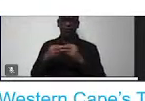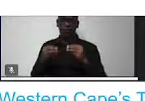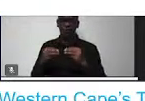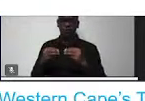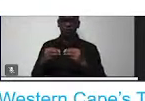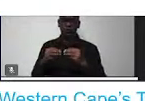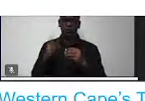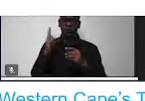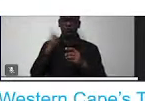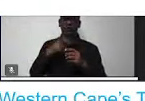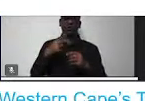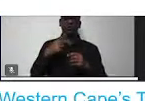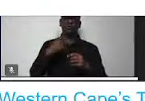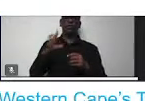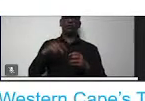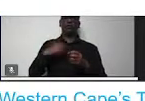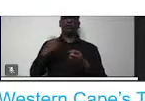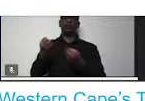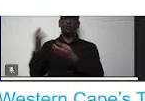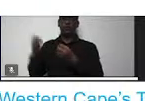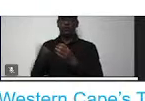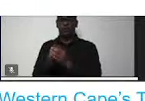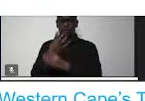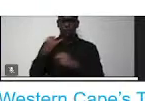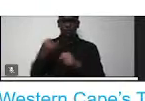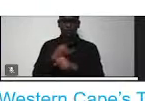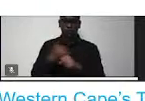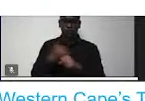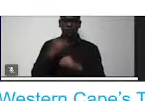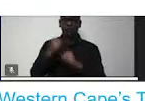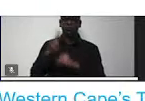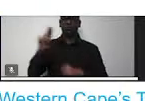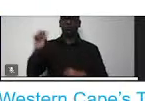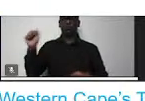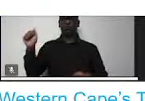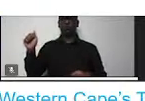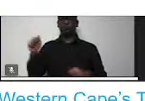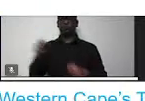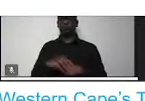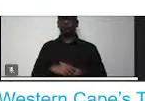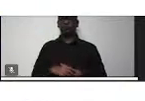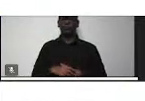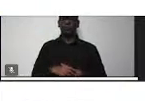these are all exports that are growing fast into the US. Next slide.